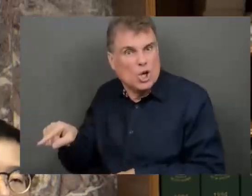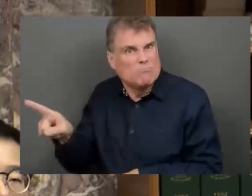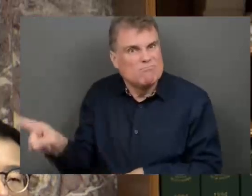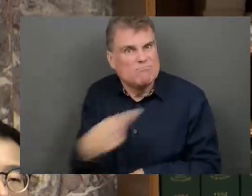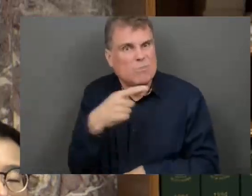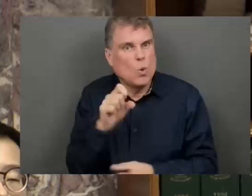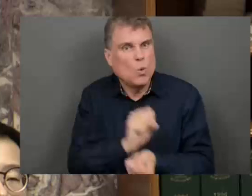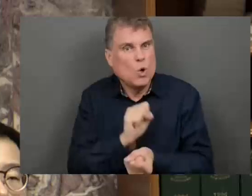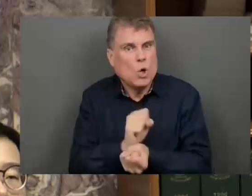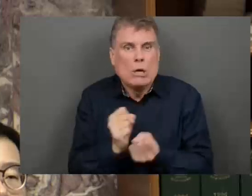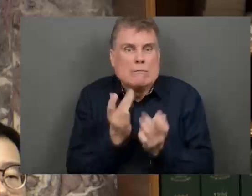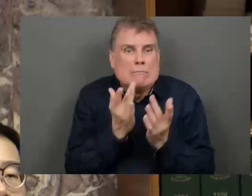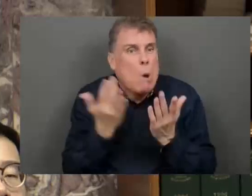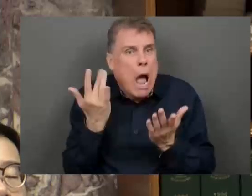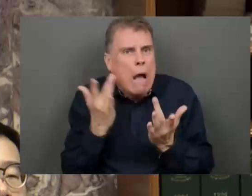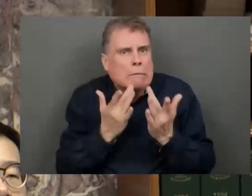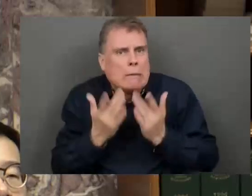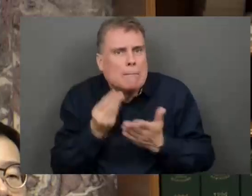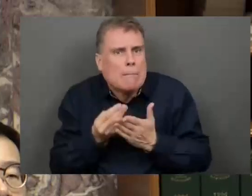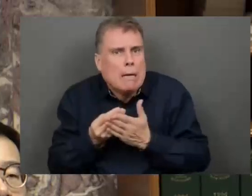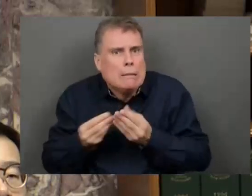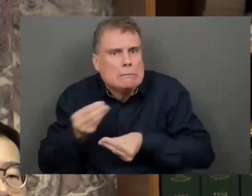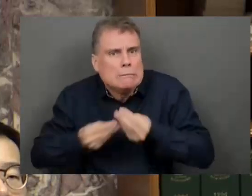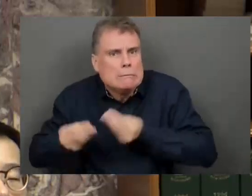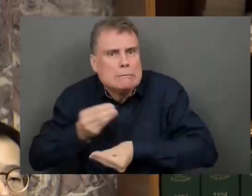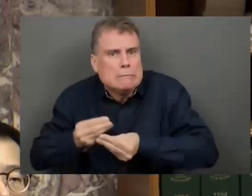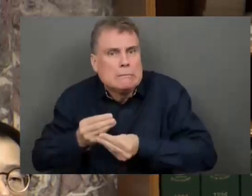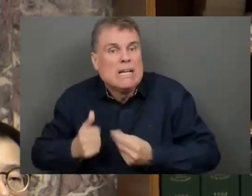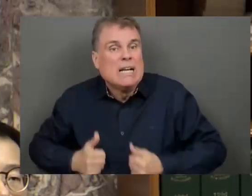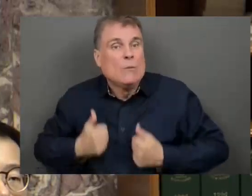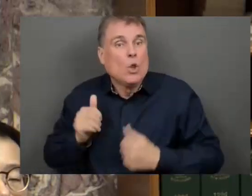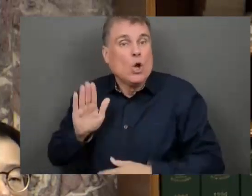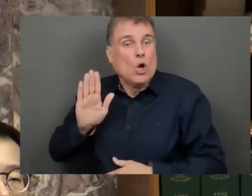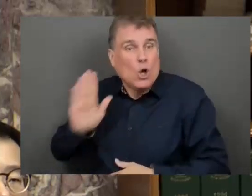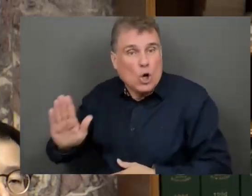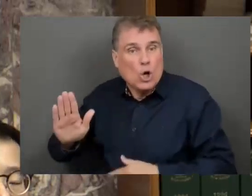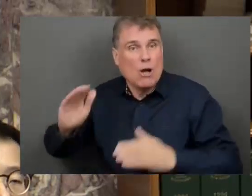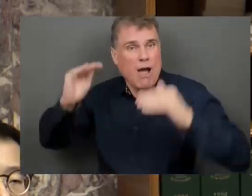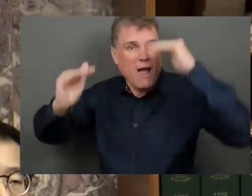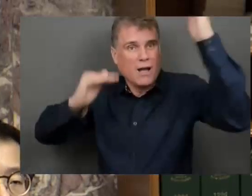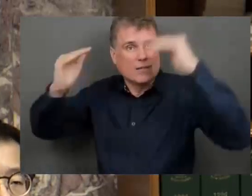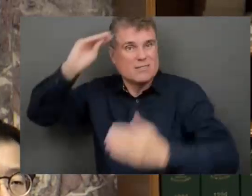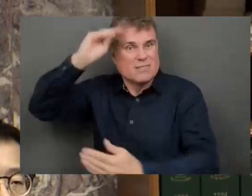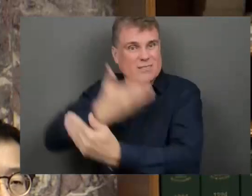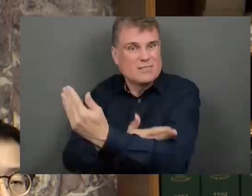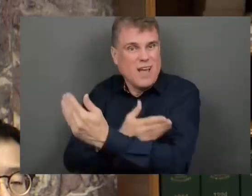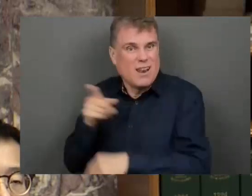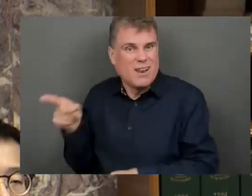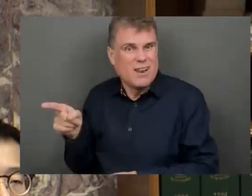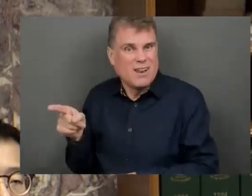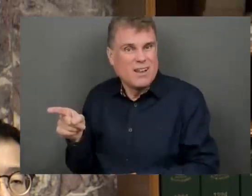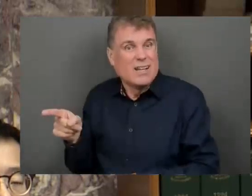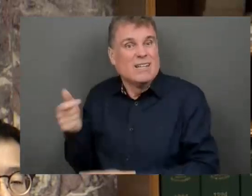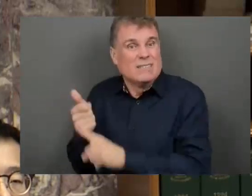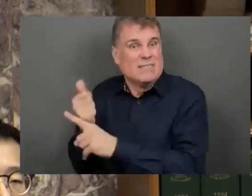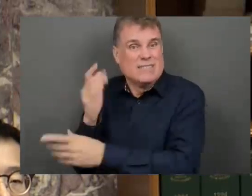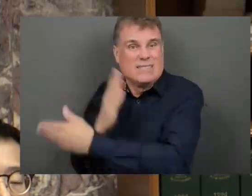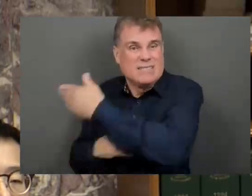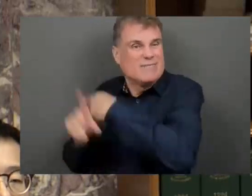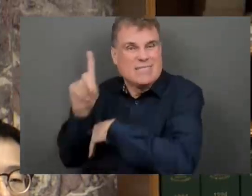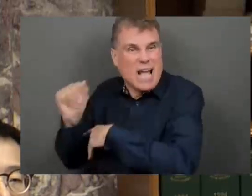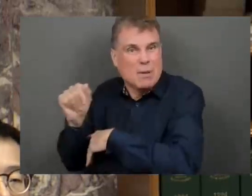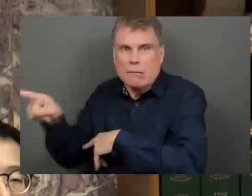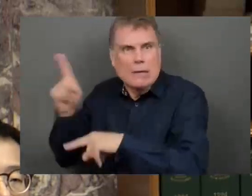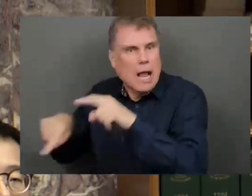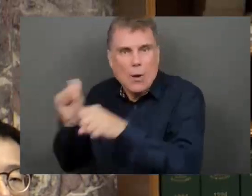adult disabled son who cannot work, and together they rely on 2 next-to-nothing disability checks. Very careful, of